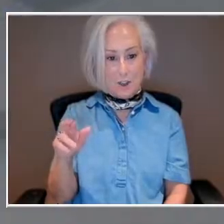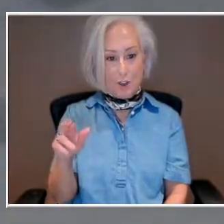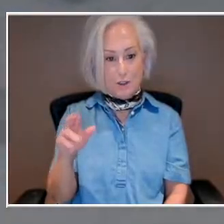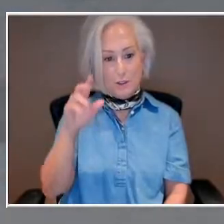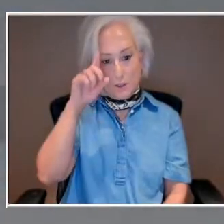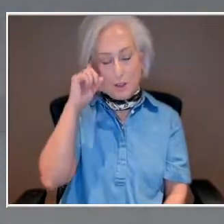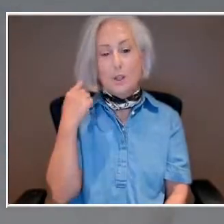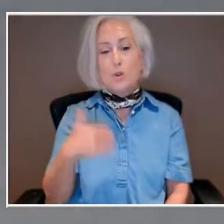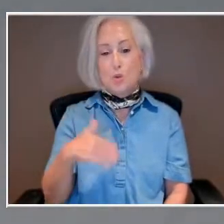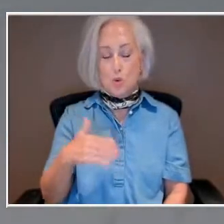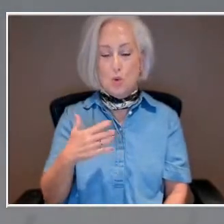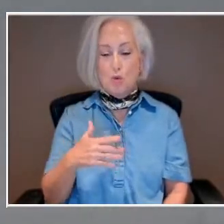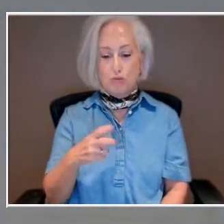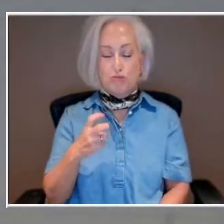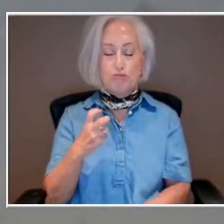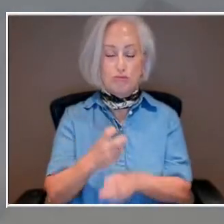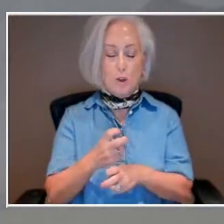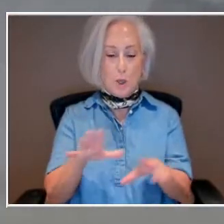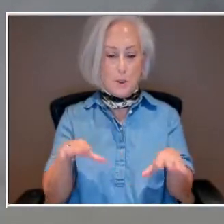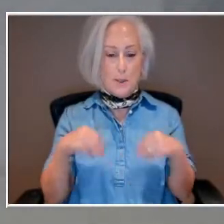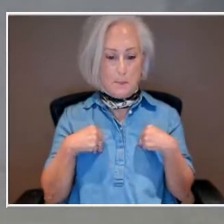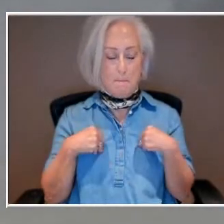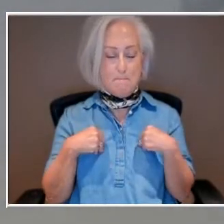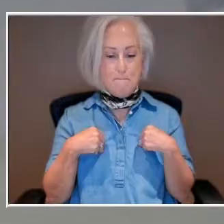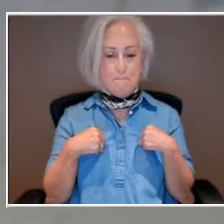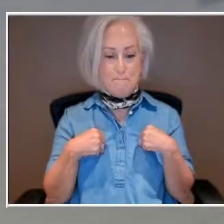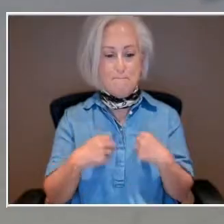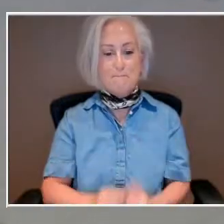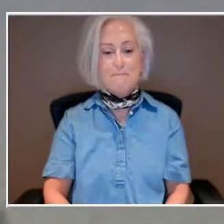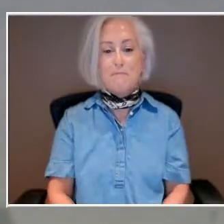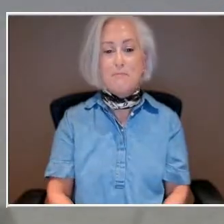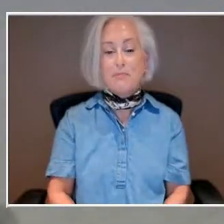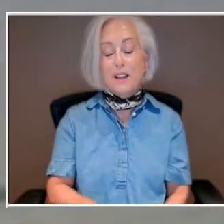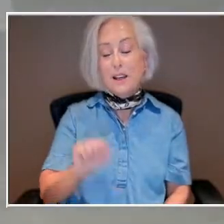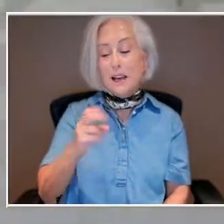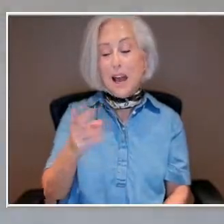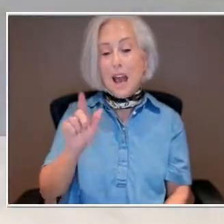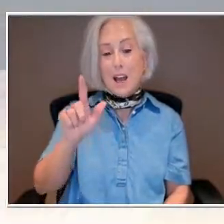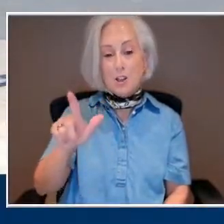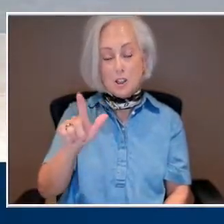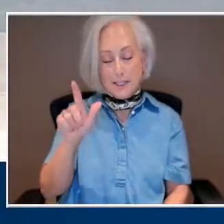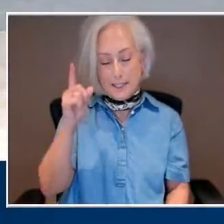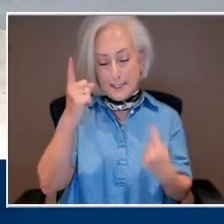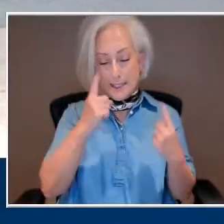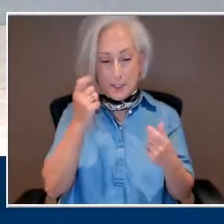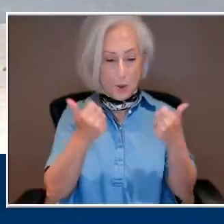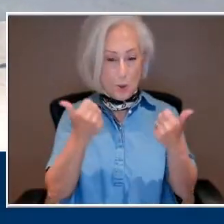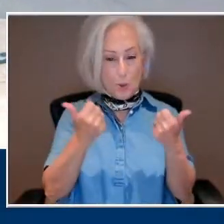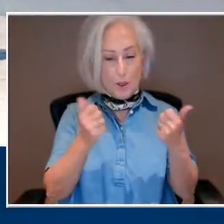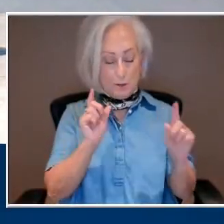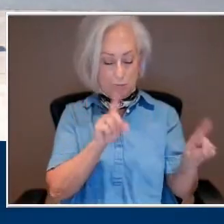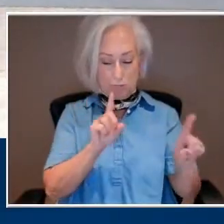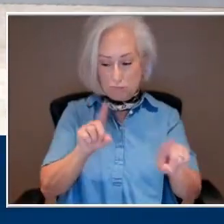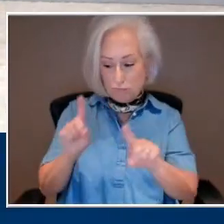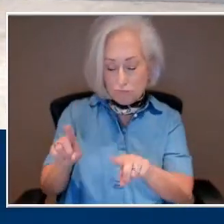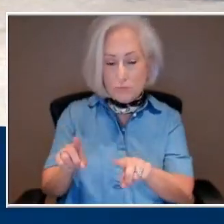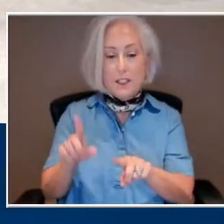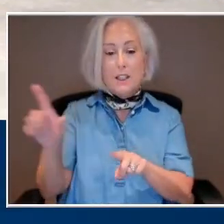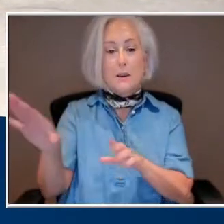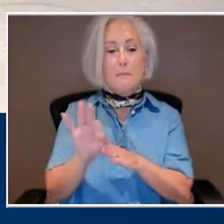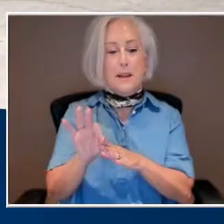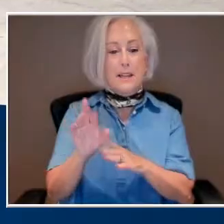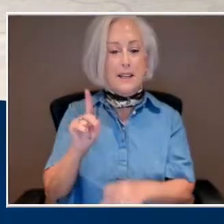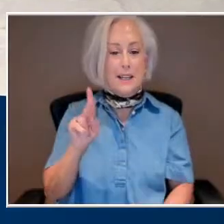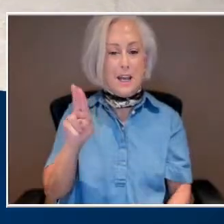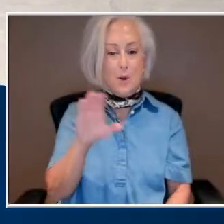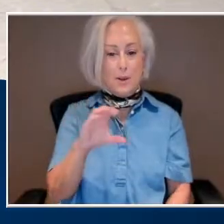swallow. Ashley considered her options. She eventually chose the University of Kansas Cancer Center for her care, even though it's